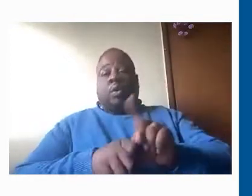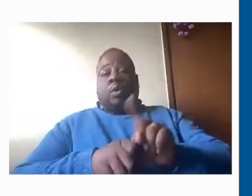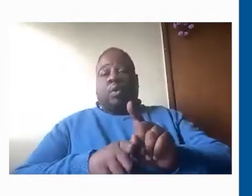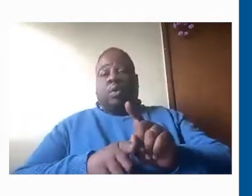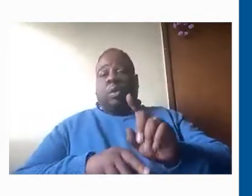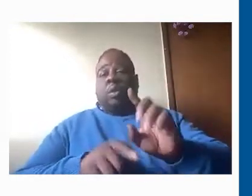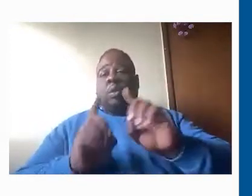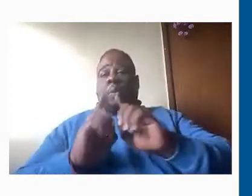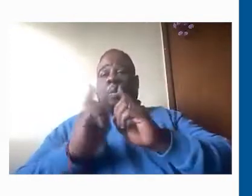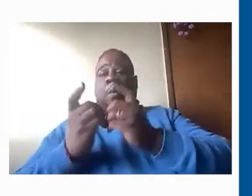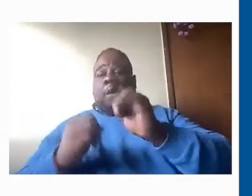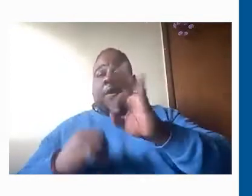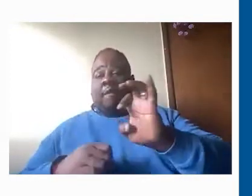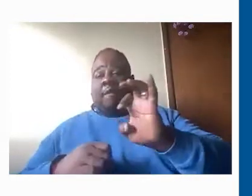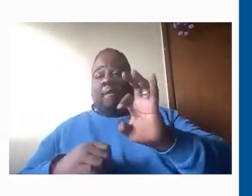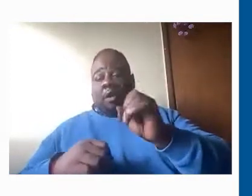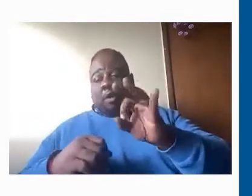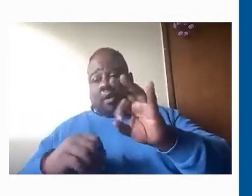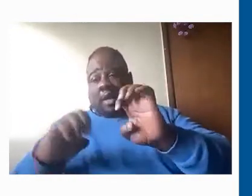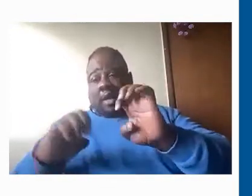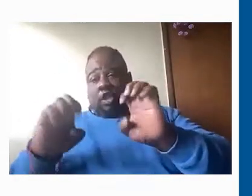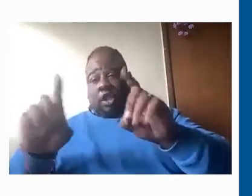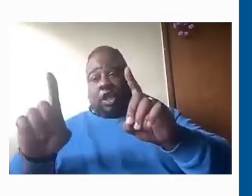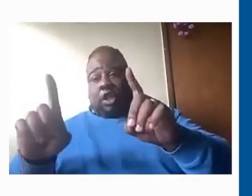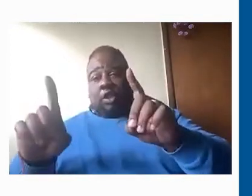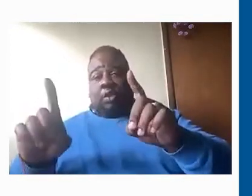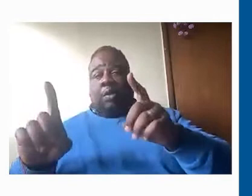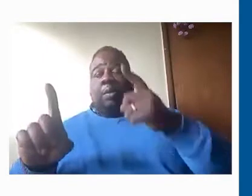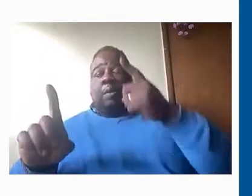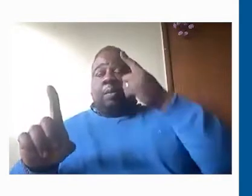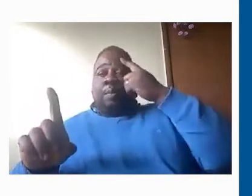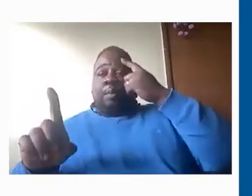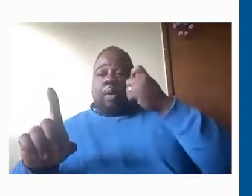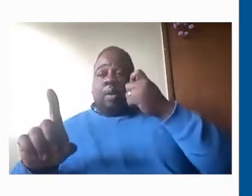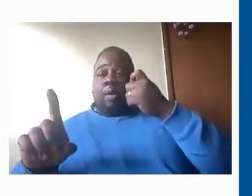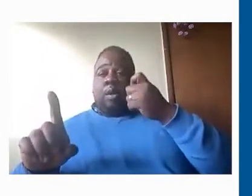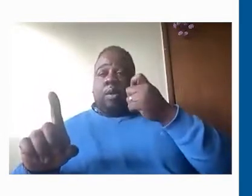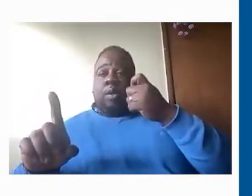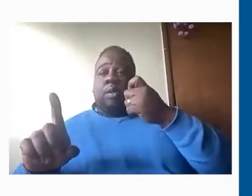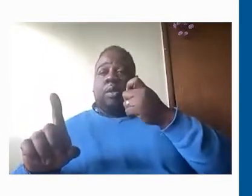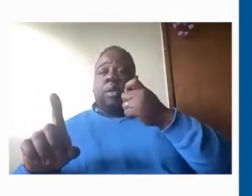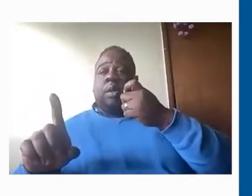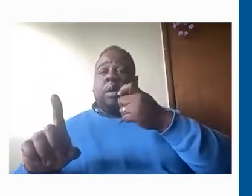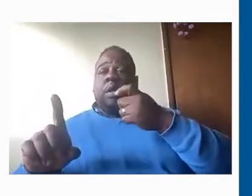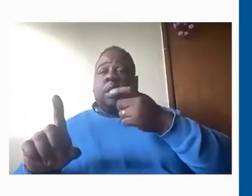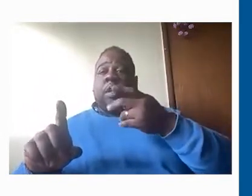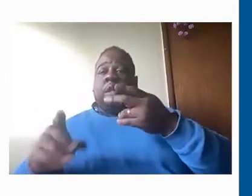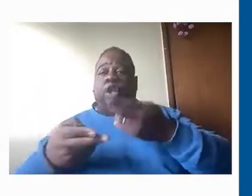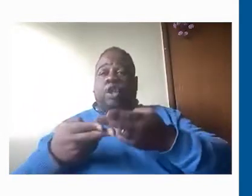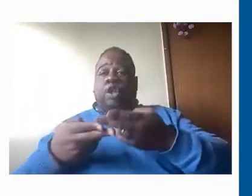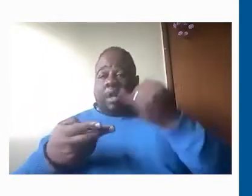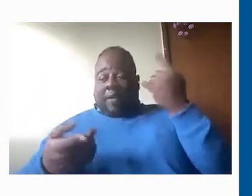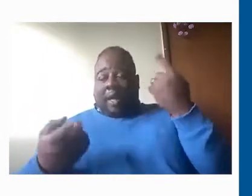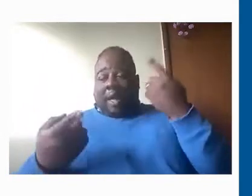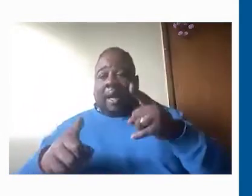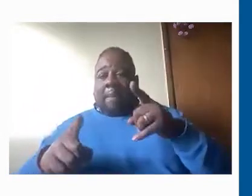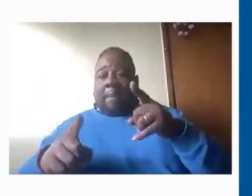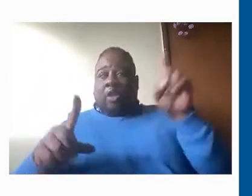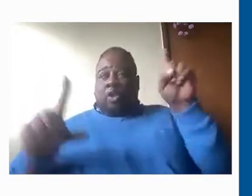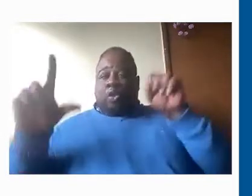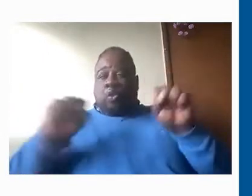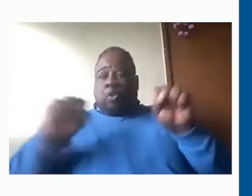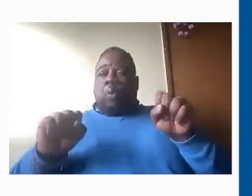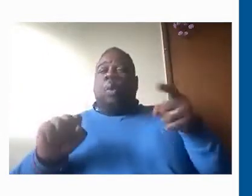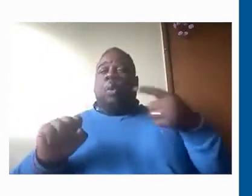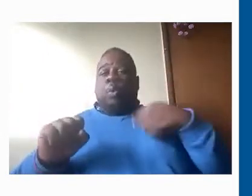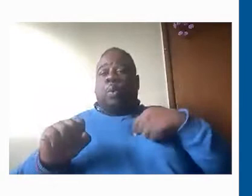storms, because the shelter system is run by the Department of Education when there is a coastal storm. So there's a couple other agencies.